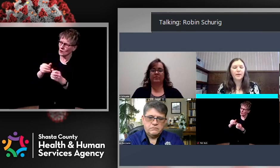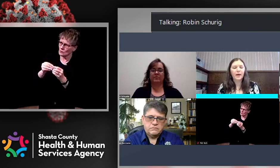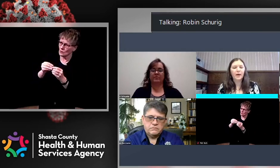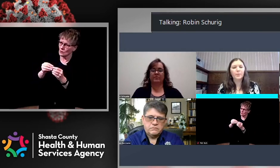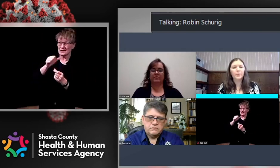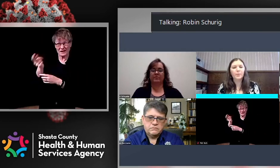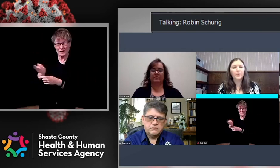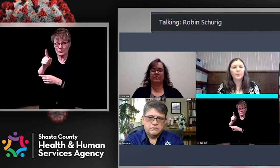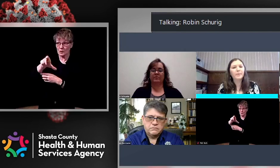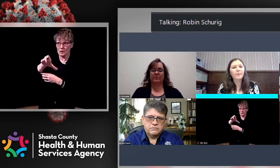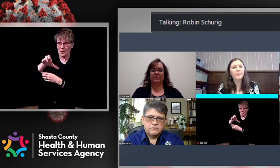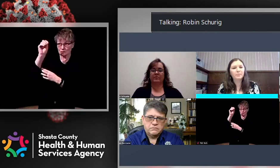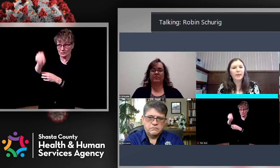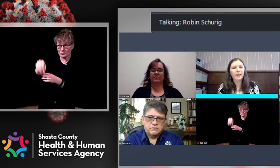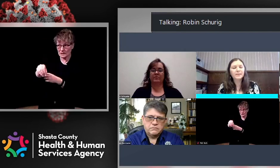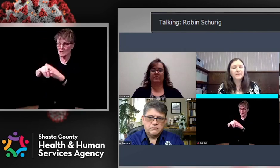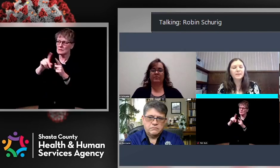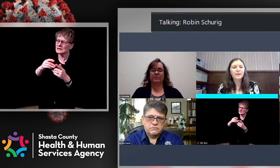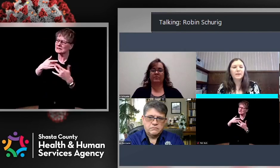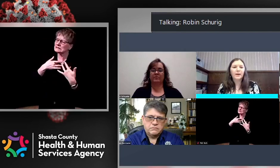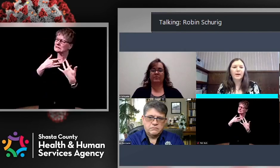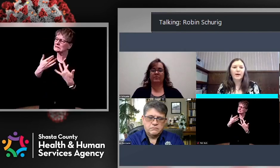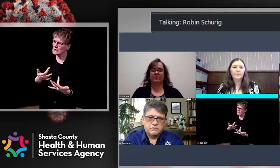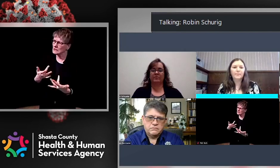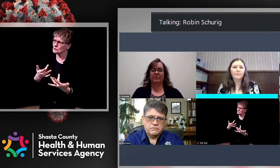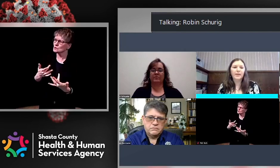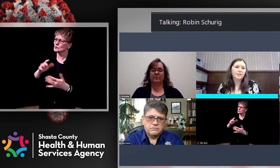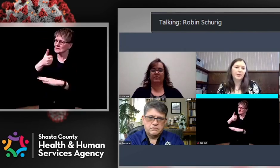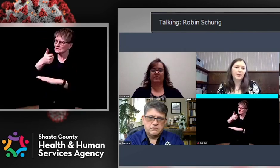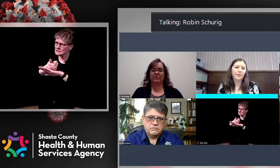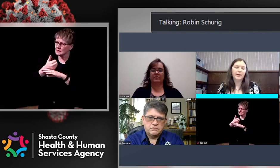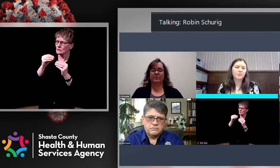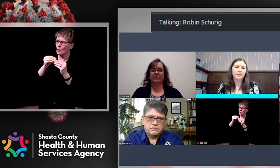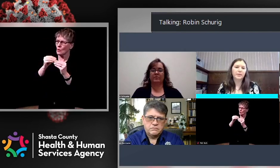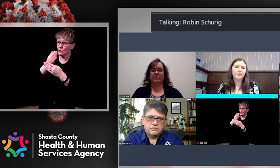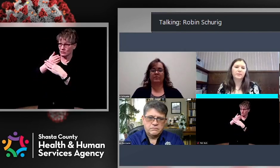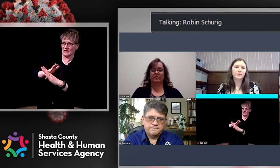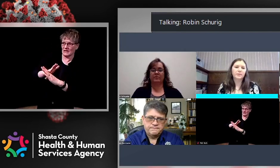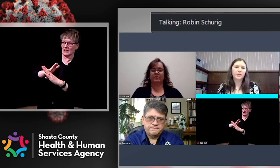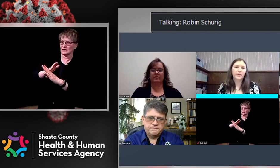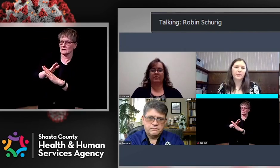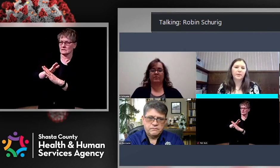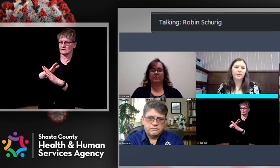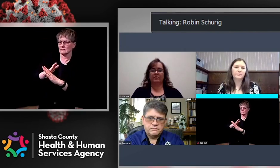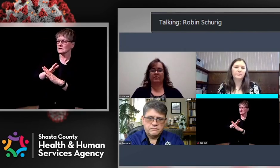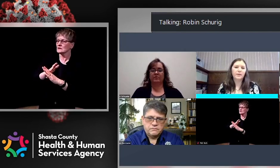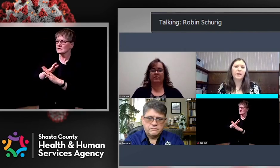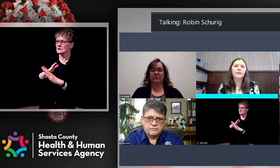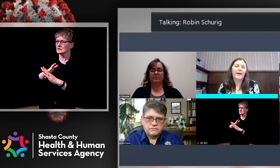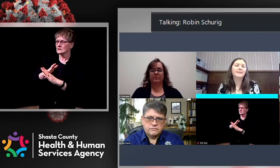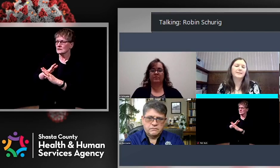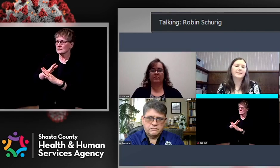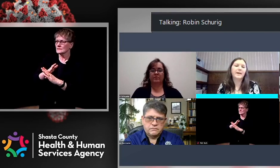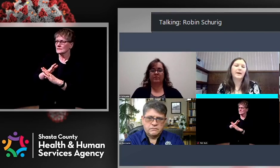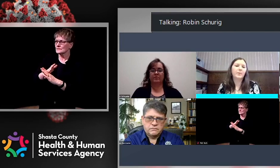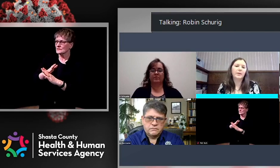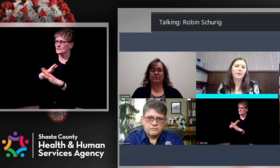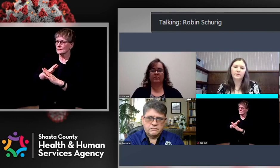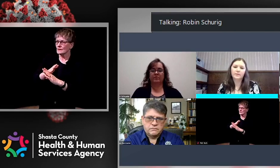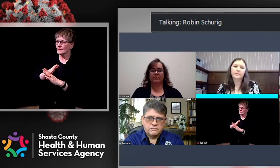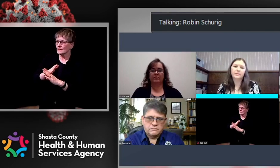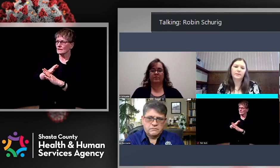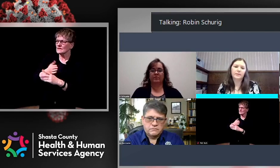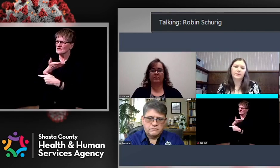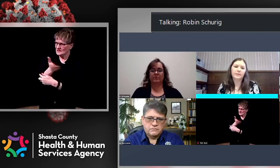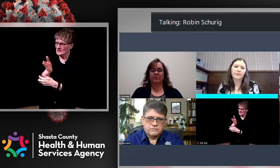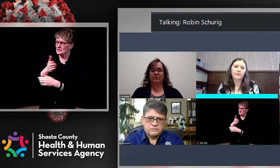some risk reduction measures in place. And so that's really, you know, the only next step that